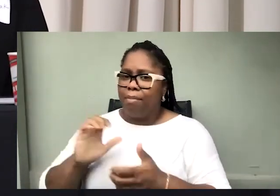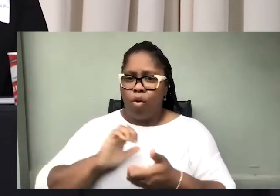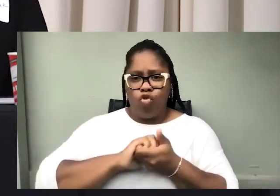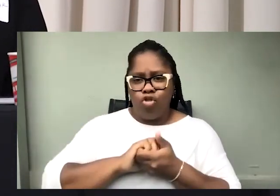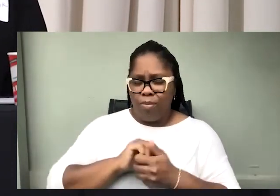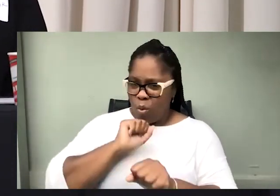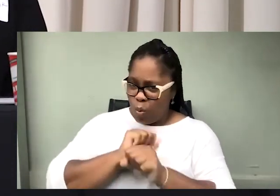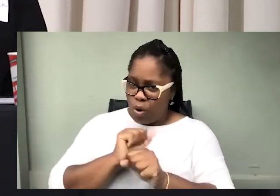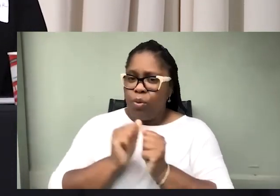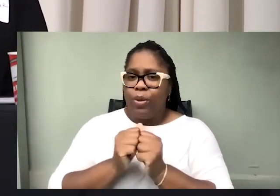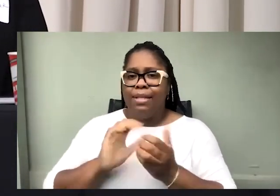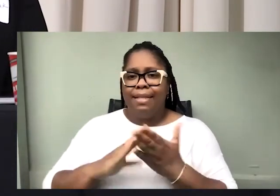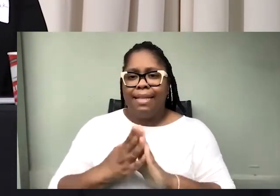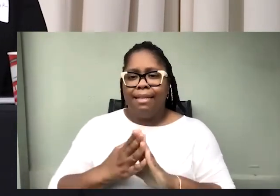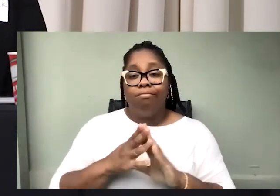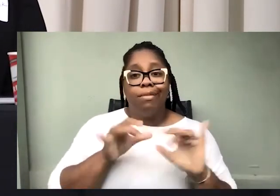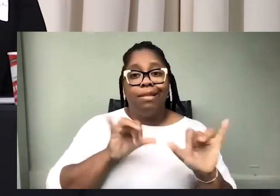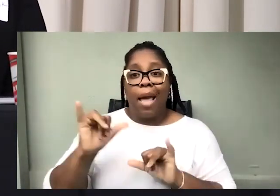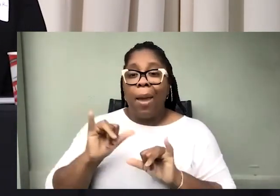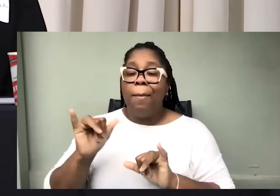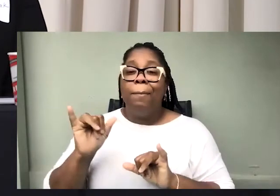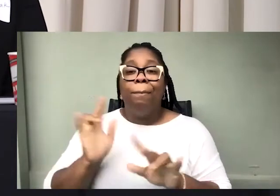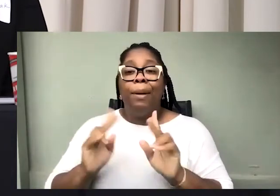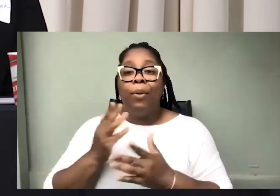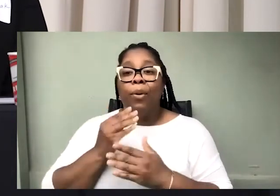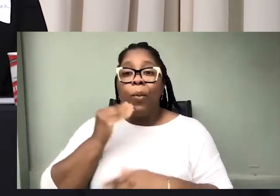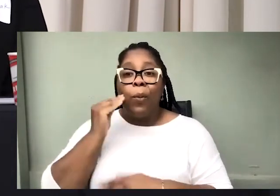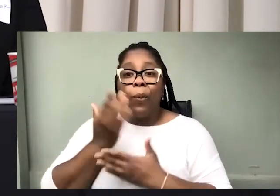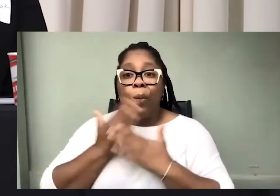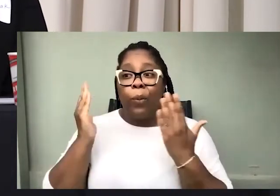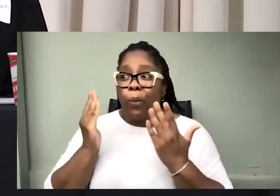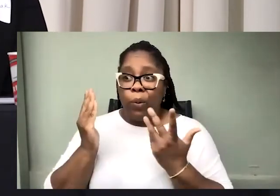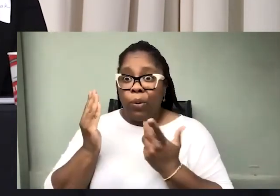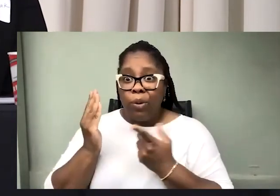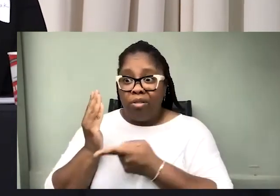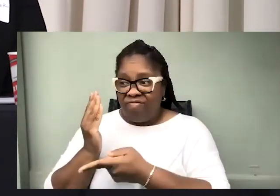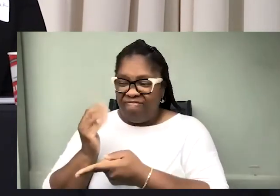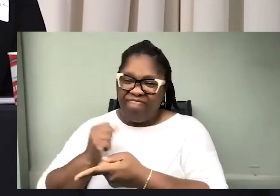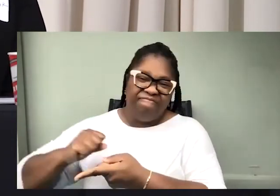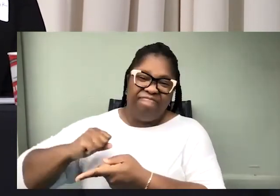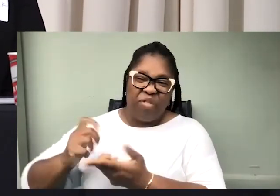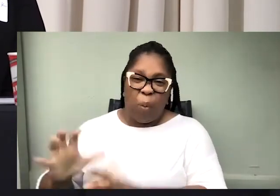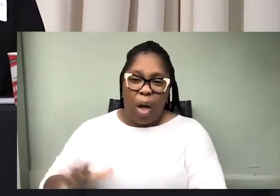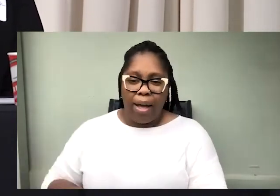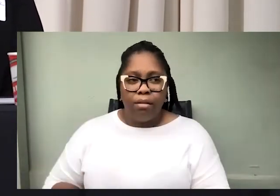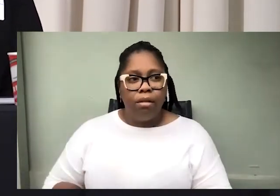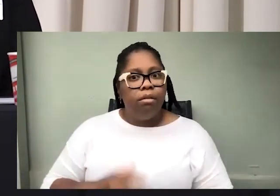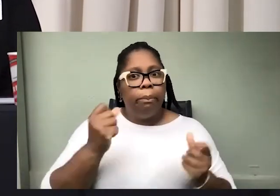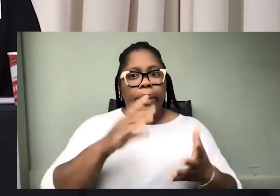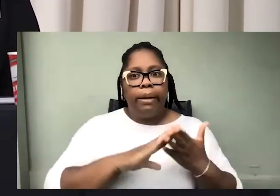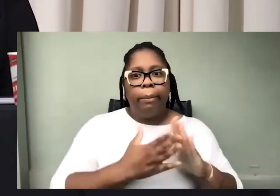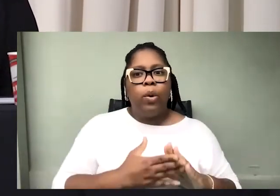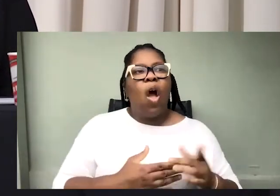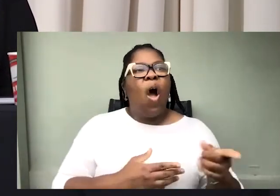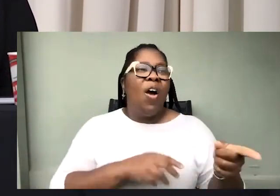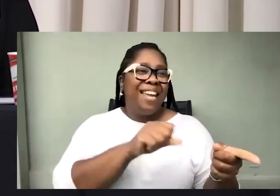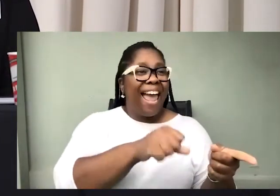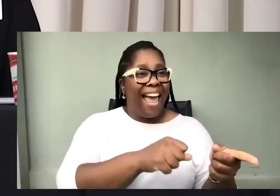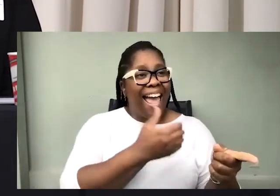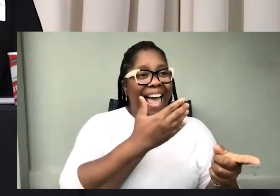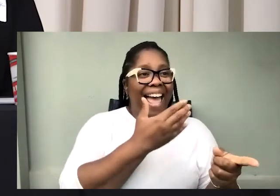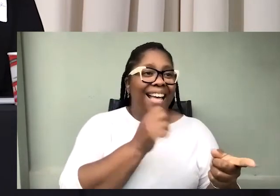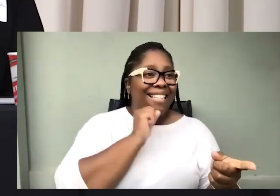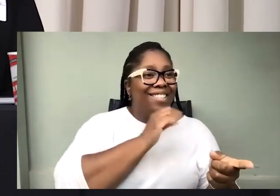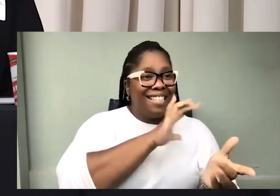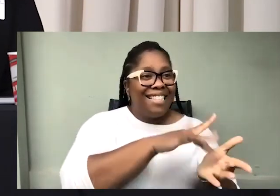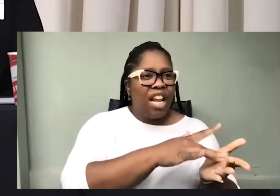cities. Much like the homeless population, there's resistance in a lot of communities that people say they want this, but they just don't want it in their neighborhood